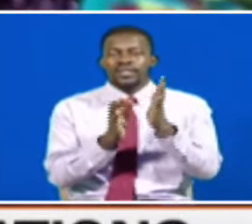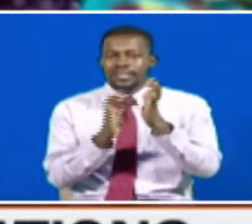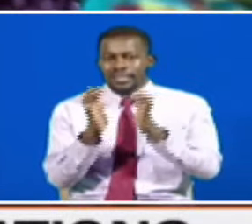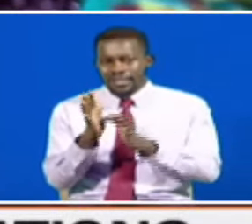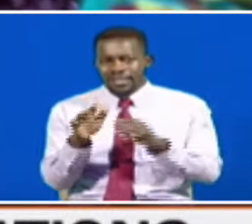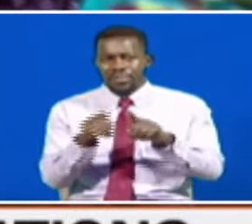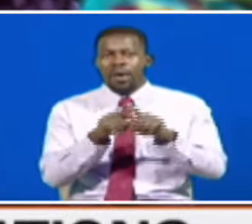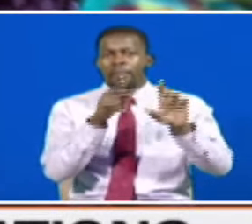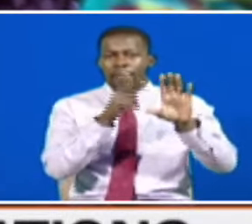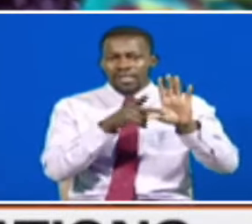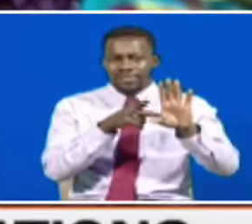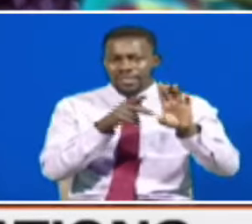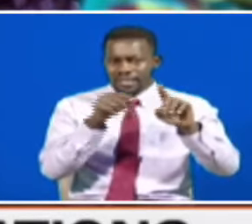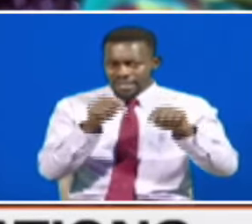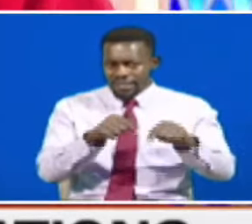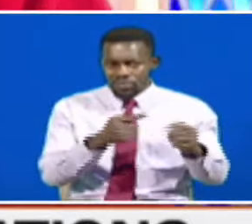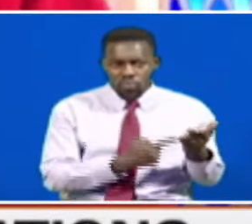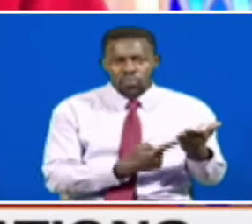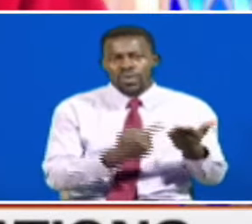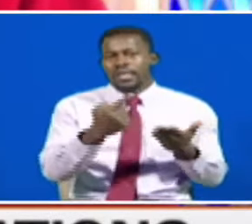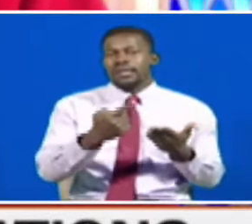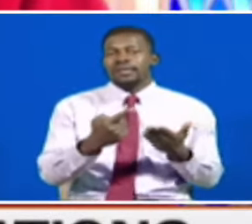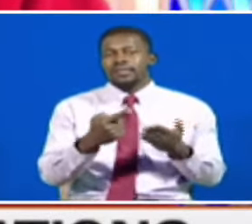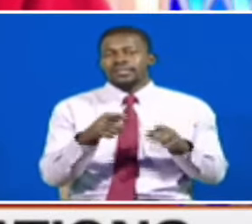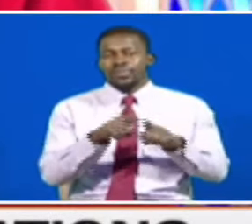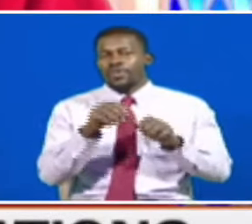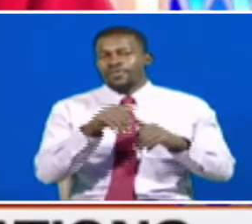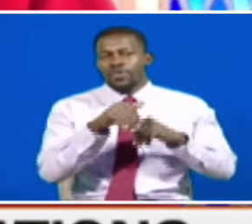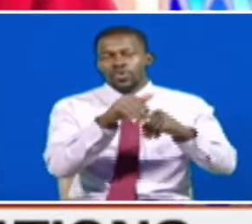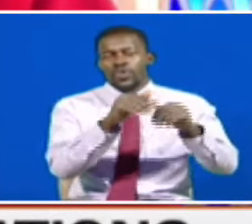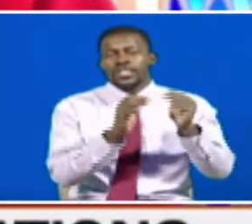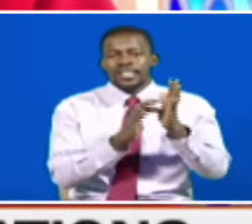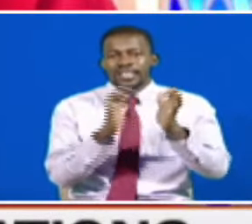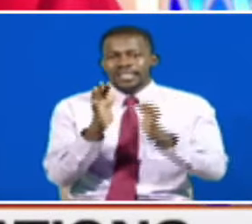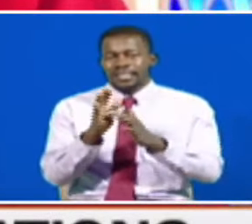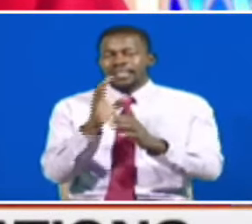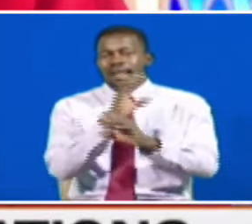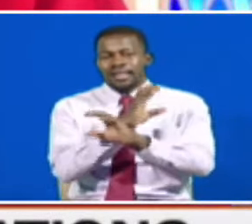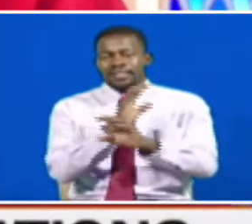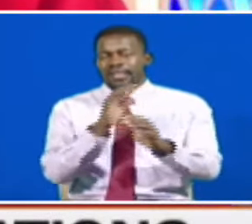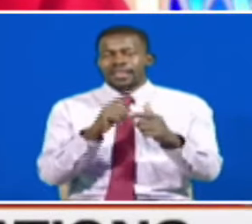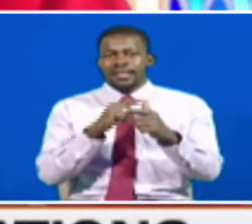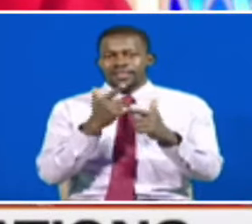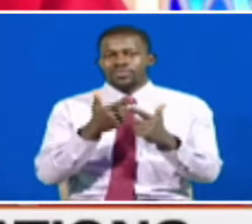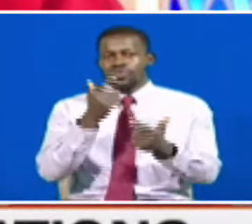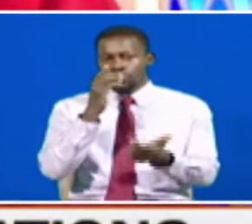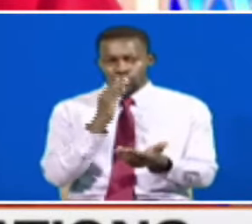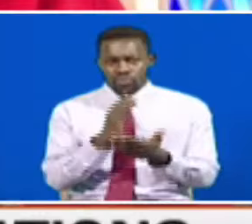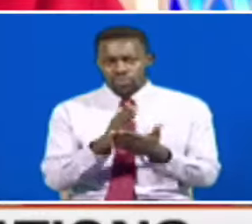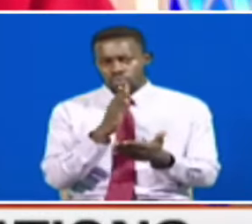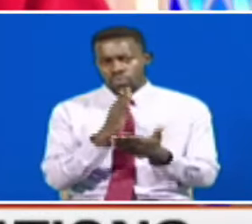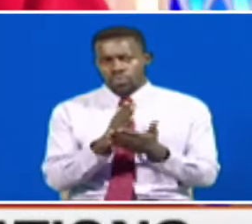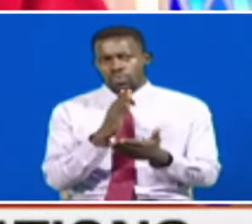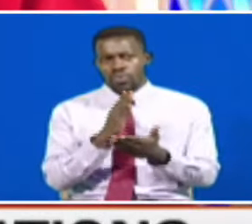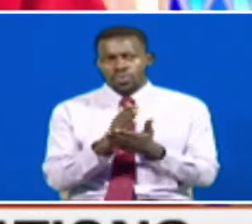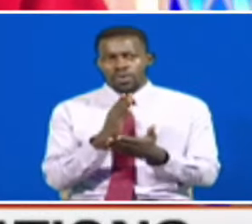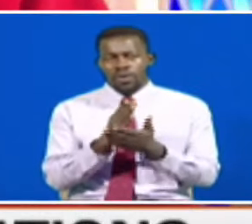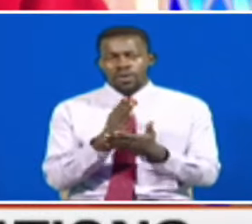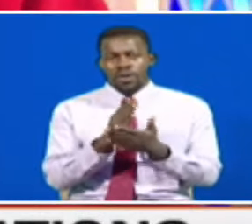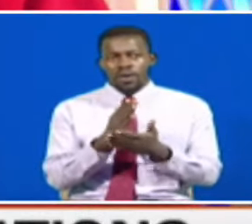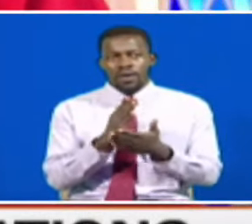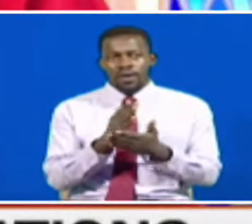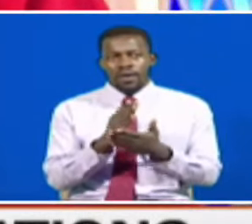these Paschal mysteries. Let us follow Jesus Christ so that truly, not physically,